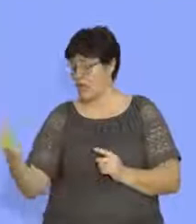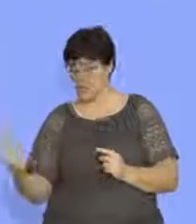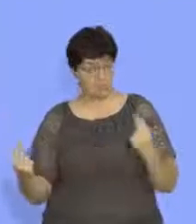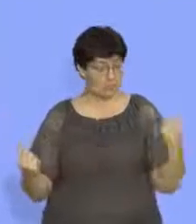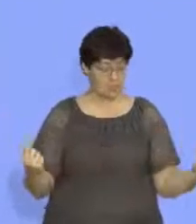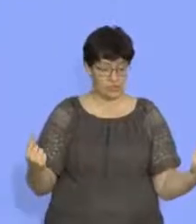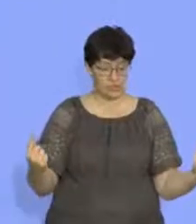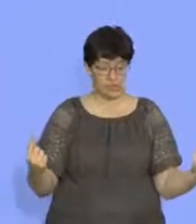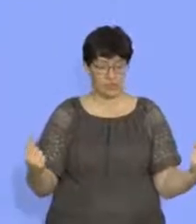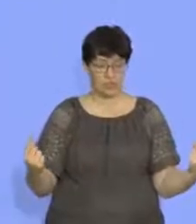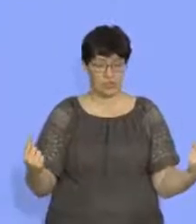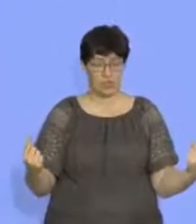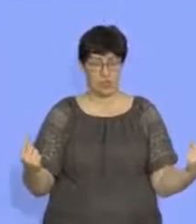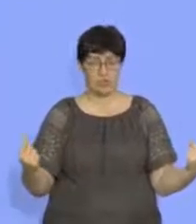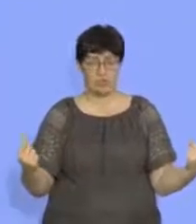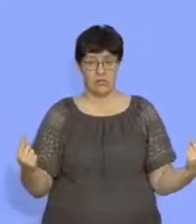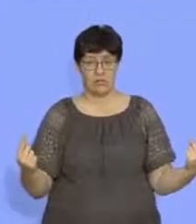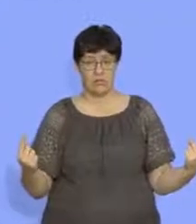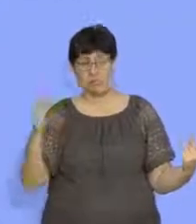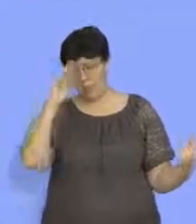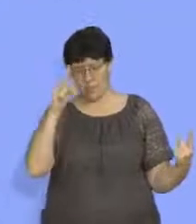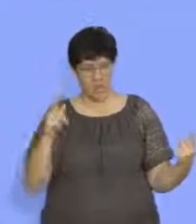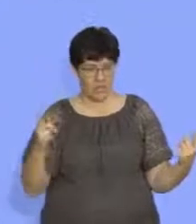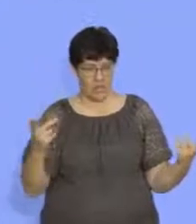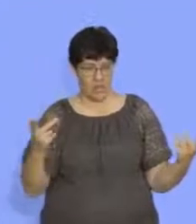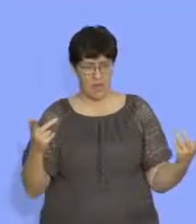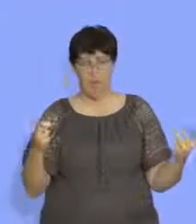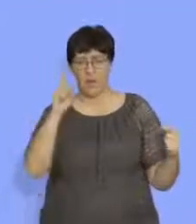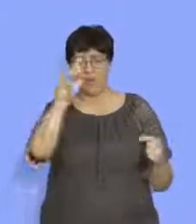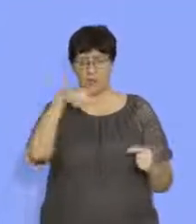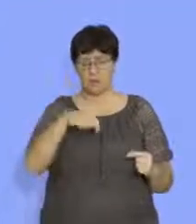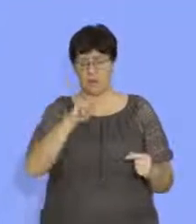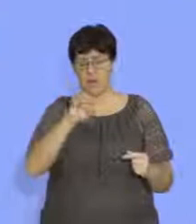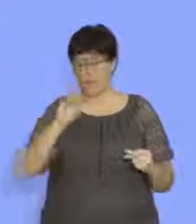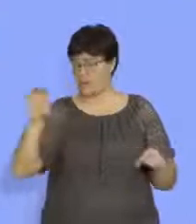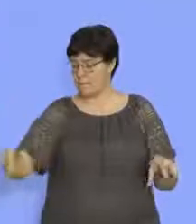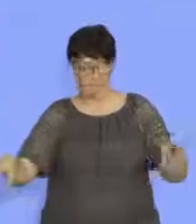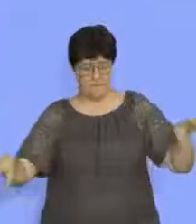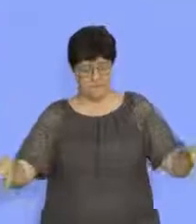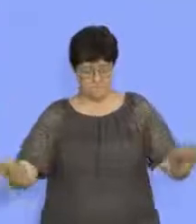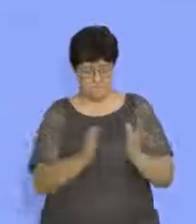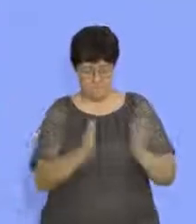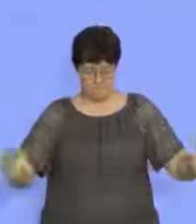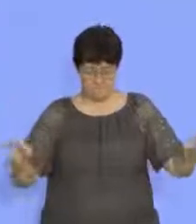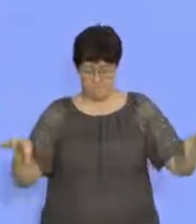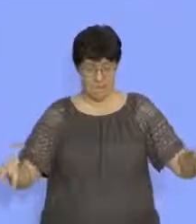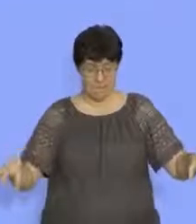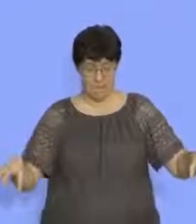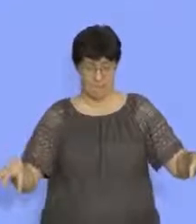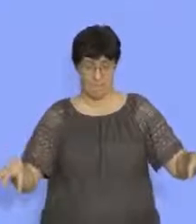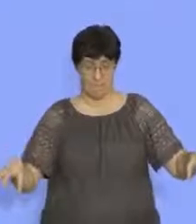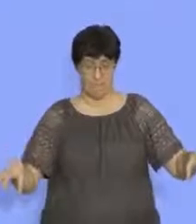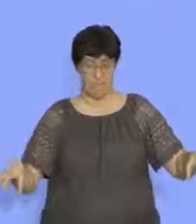that each jet travels, because remember they are 1,200 kilometers